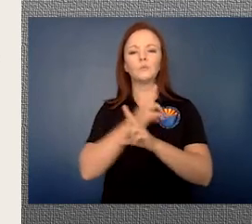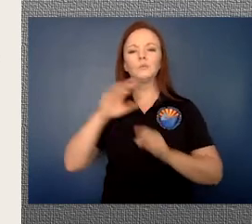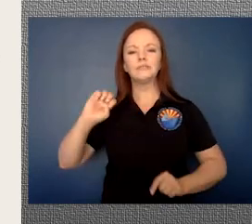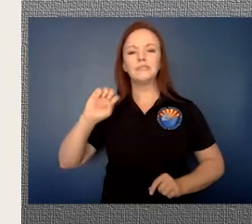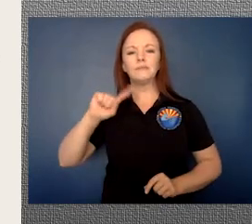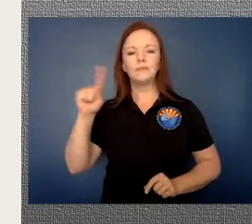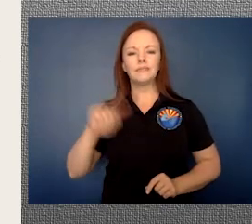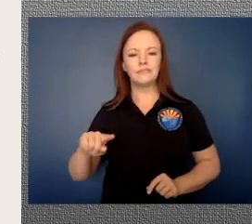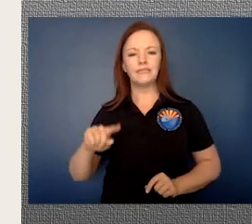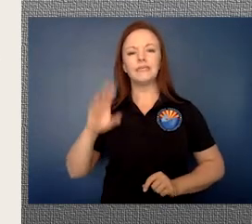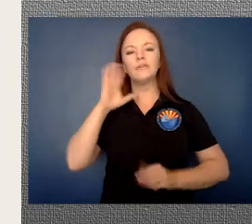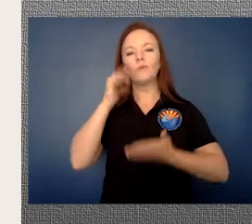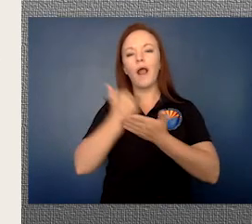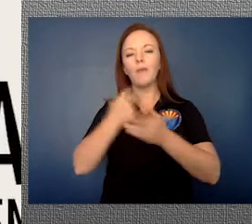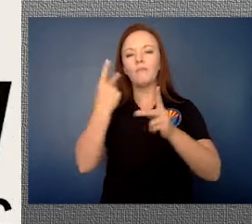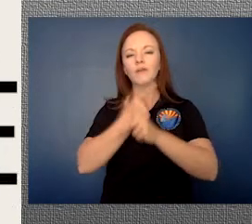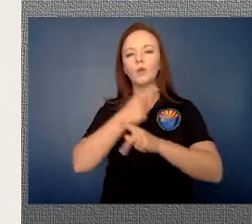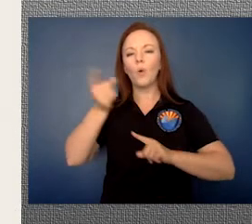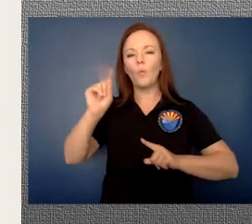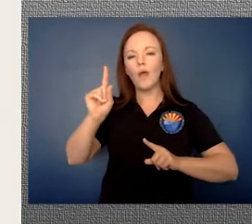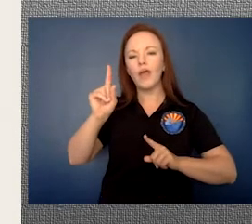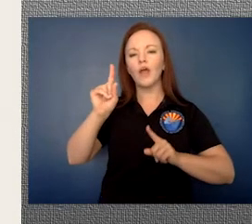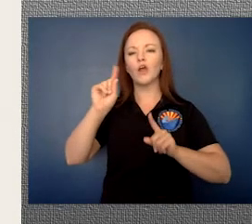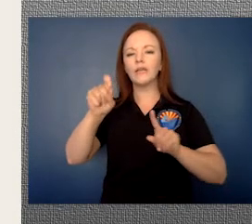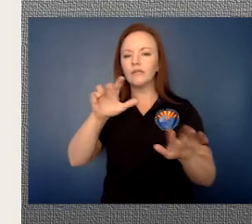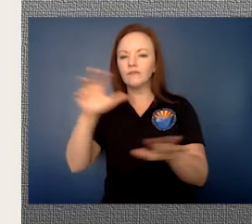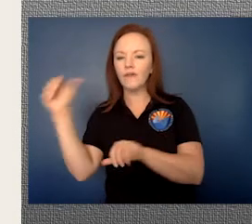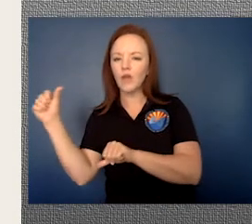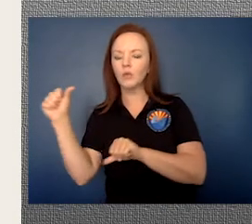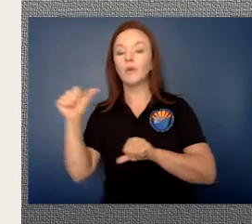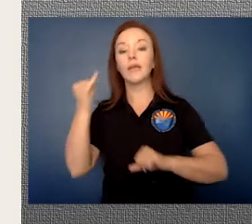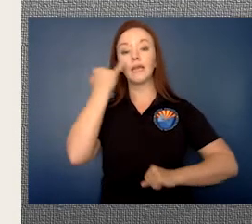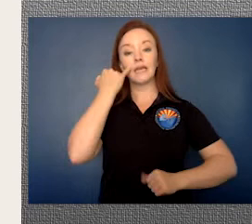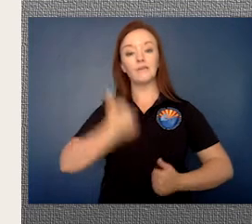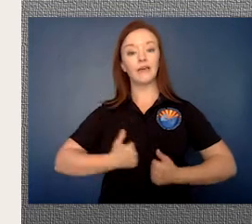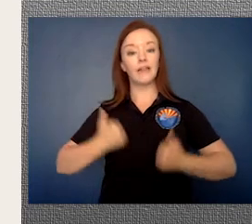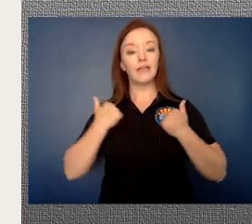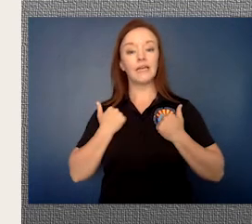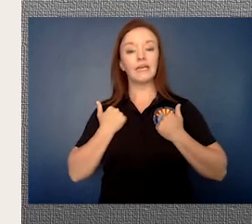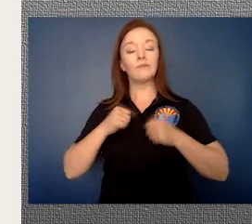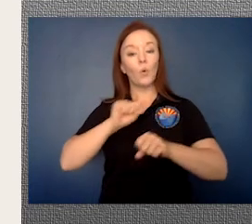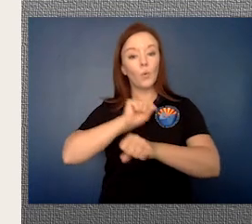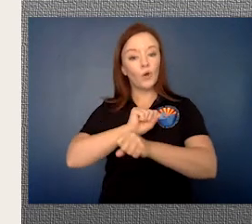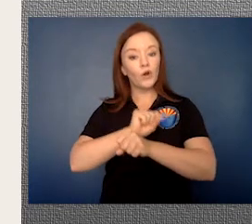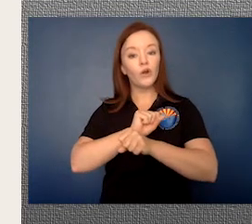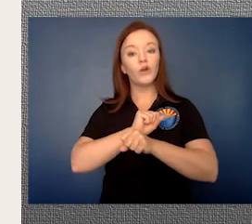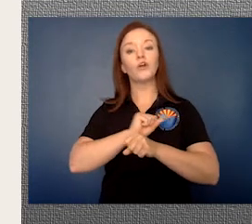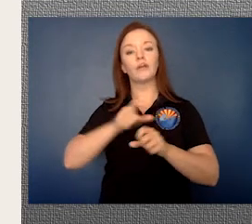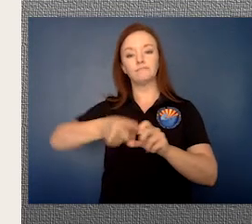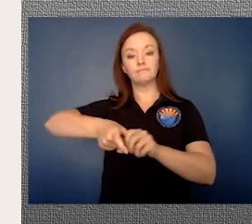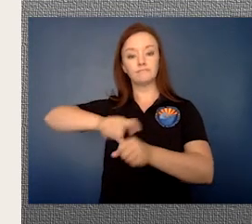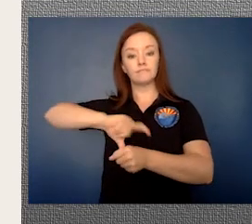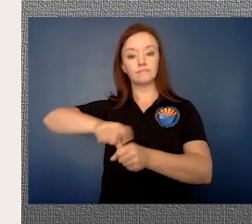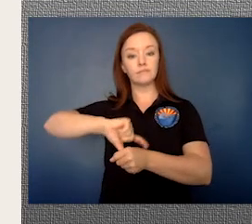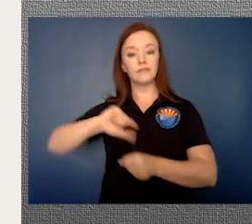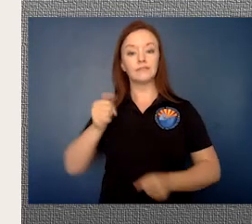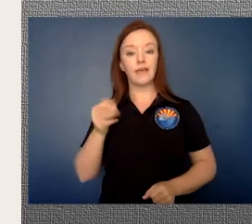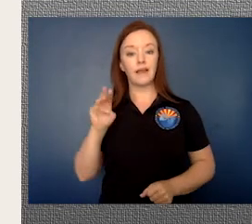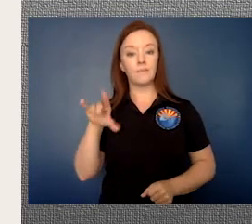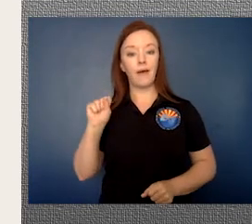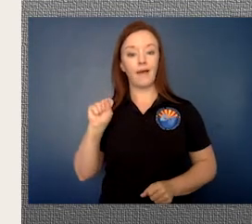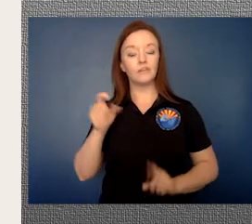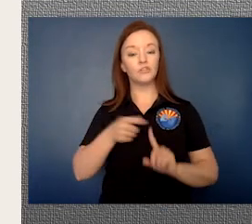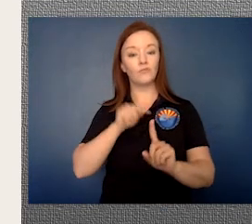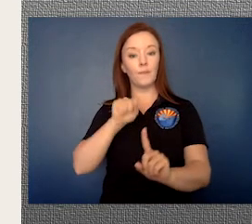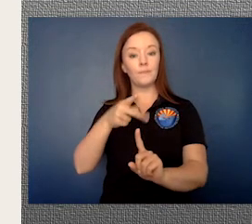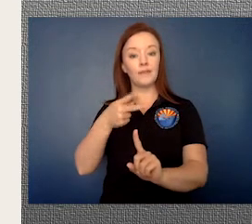areas in the immediate vicinity of the plant. People who live or work at a distance of 10 or fewer miles away from the Palo Verde plant are said